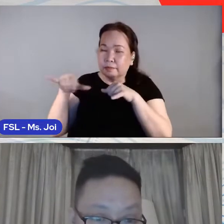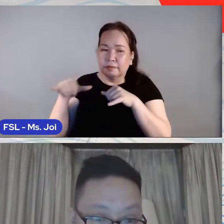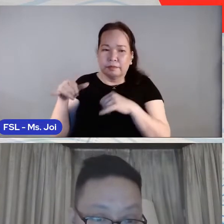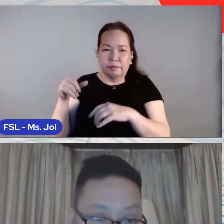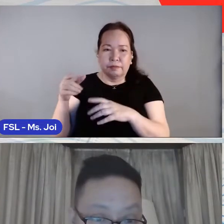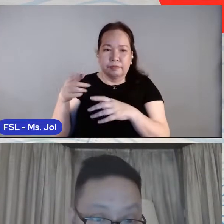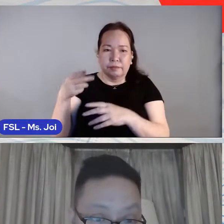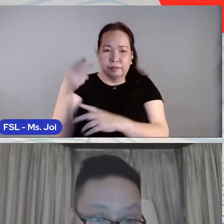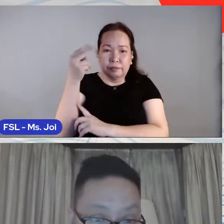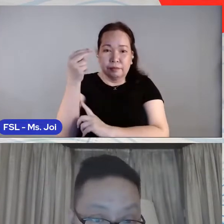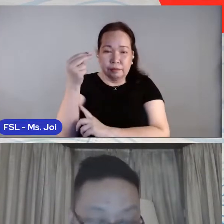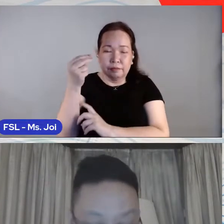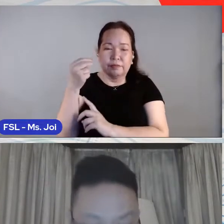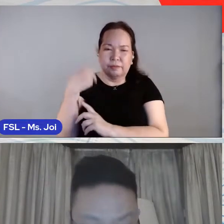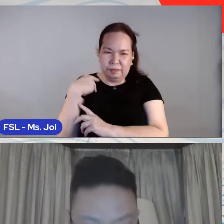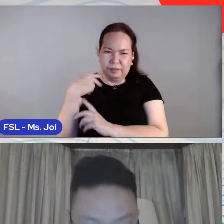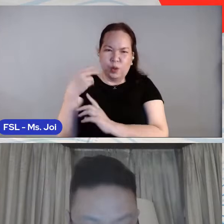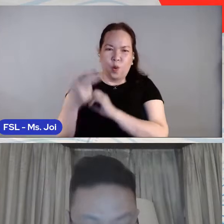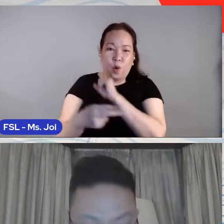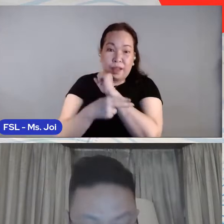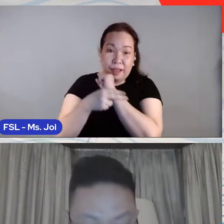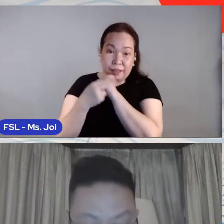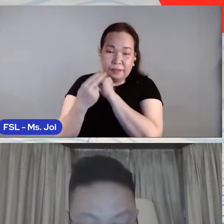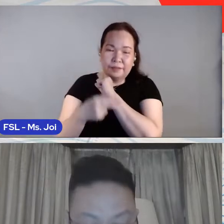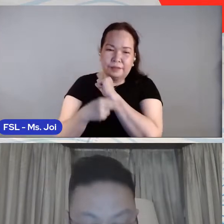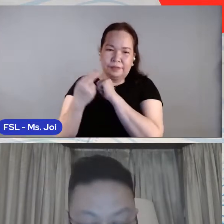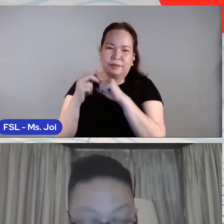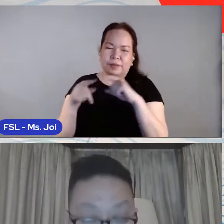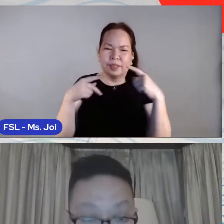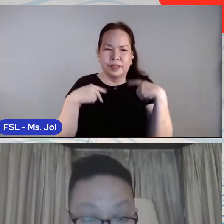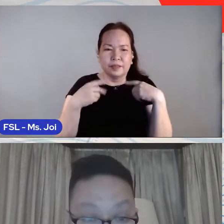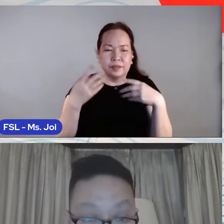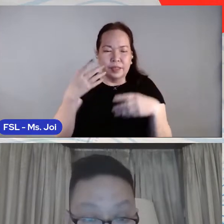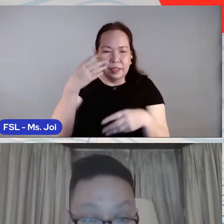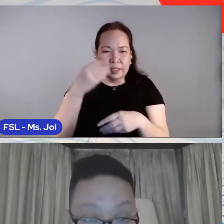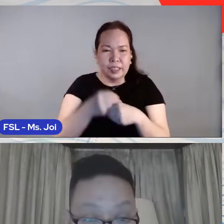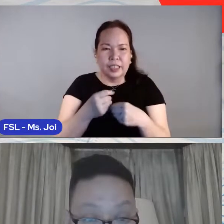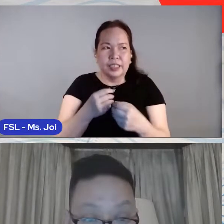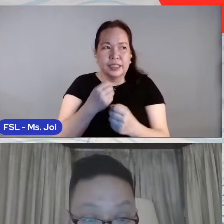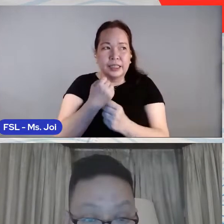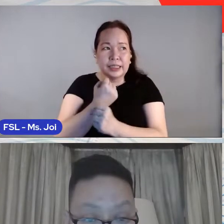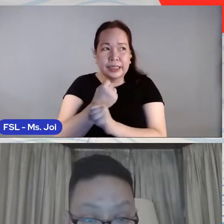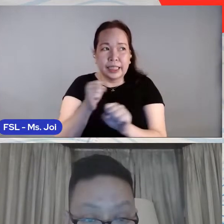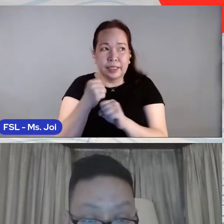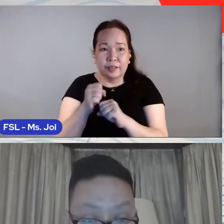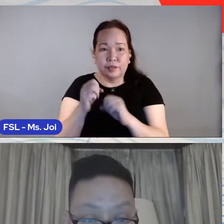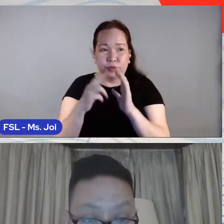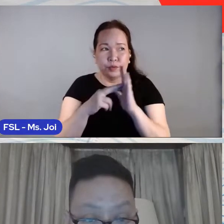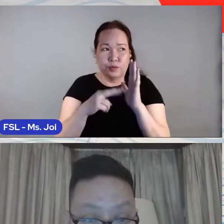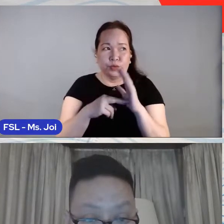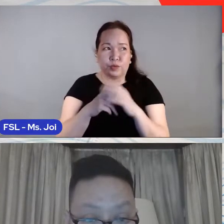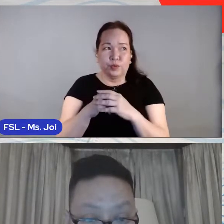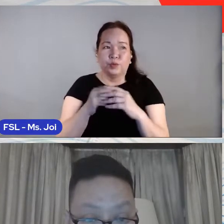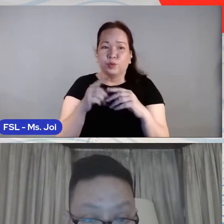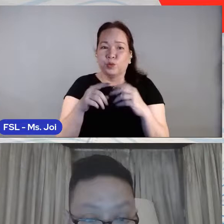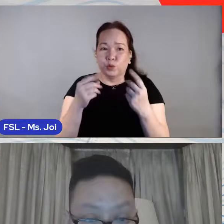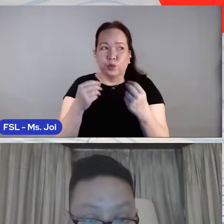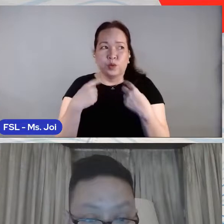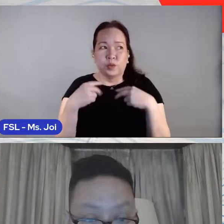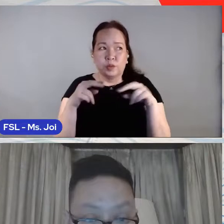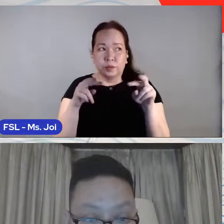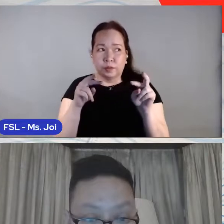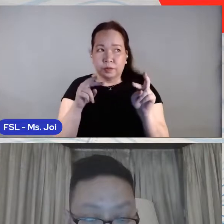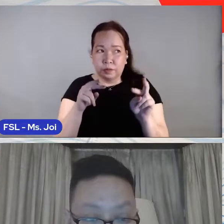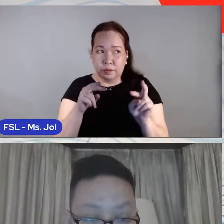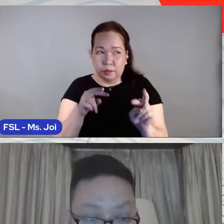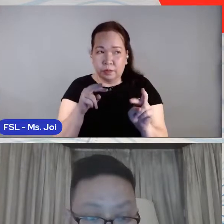lang na safety protocols. But we would want to make it, still want to make the observer opportunity